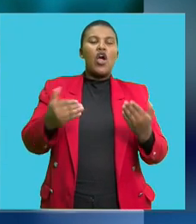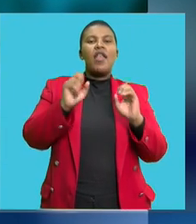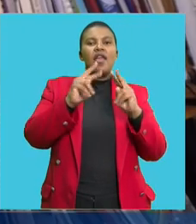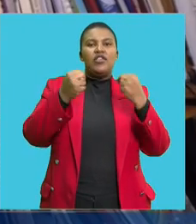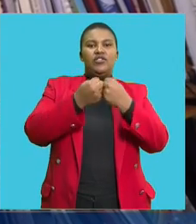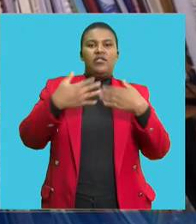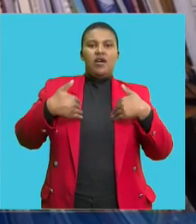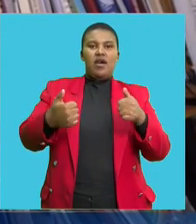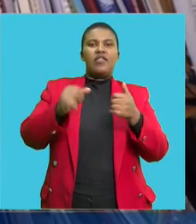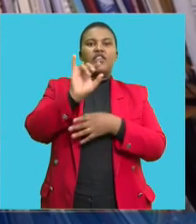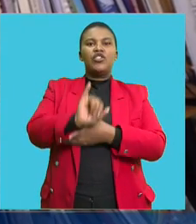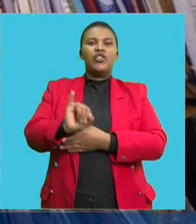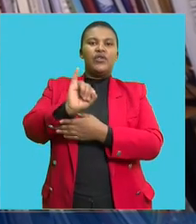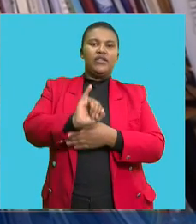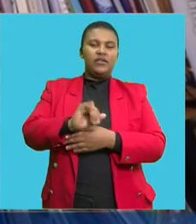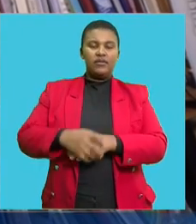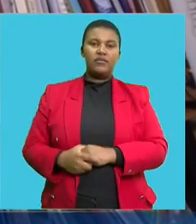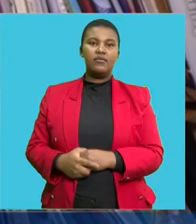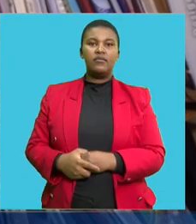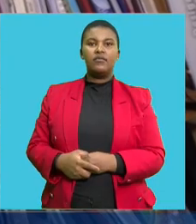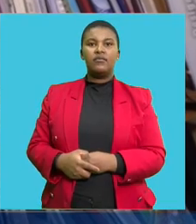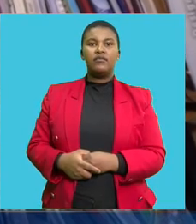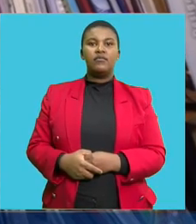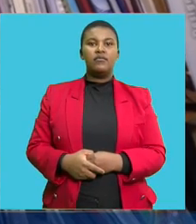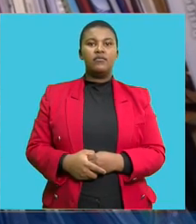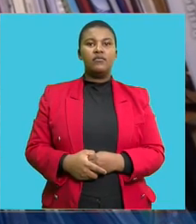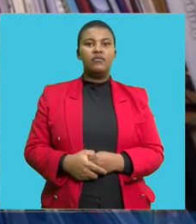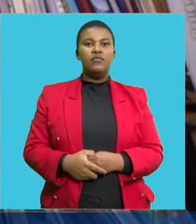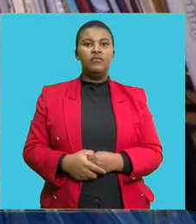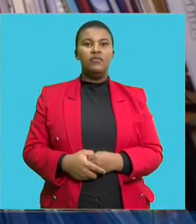Insurance. Ezindabeni zeSoweto TV kube koMqondisi Myeni ngiseFlehof.